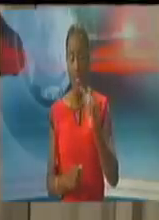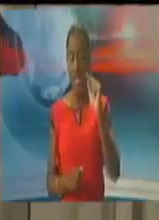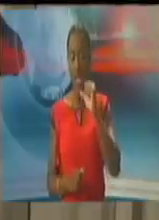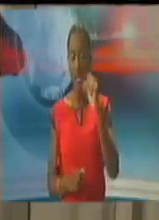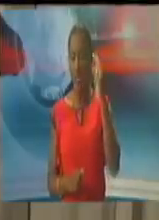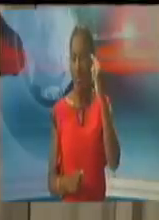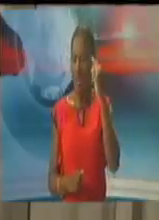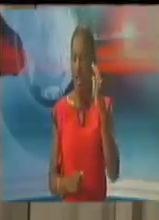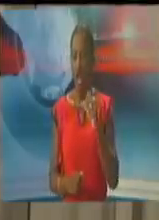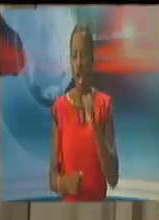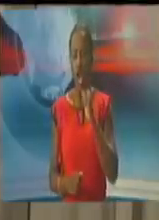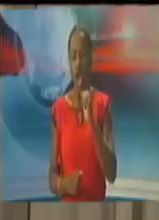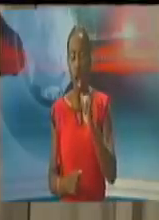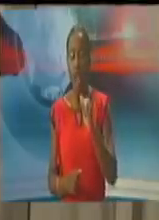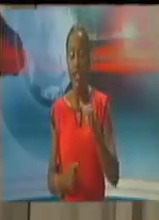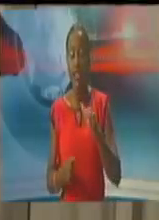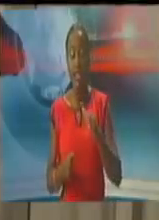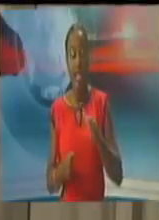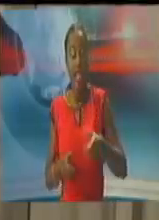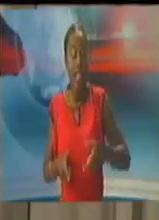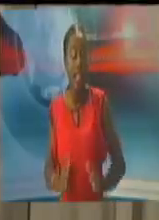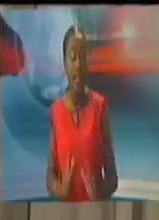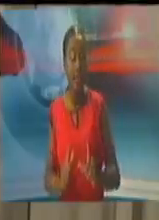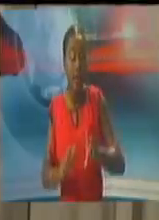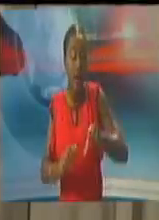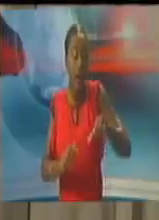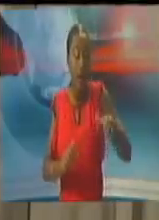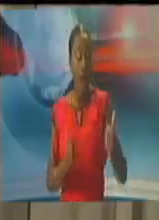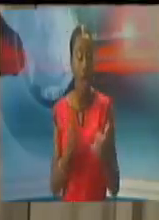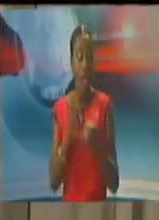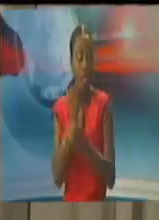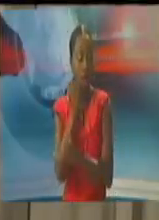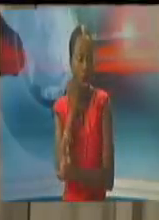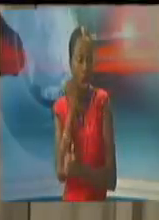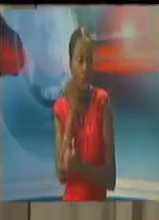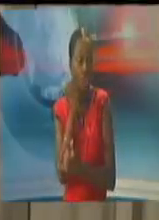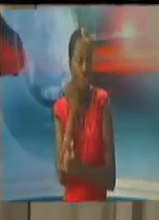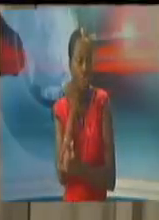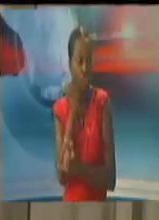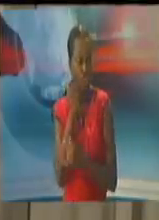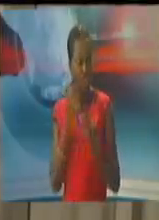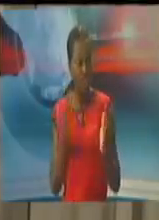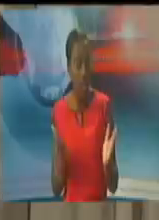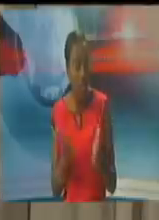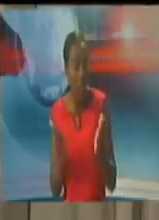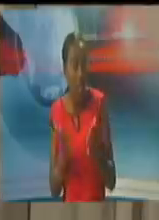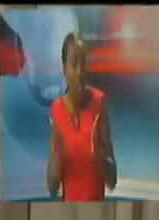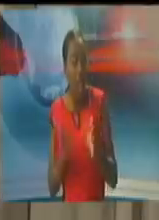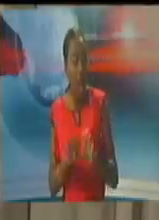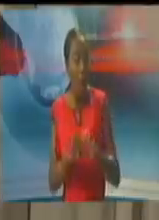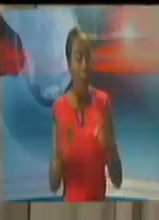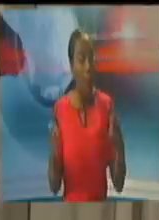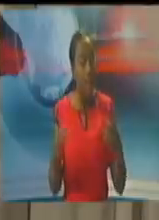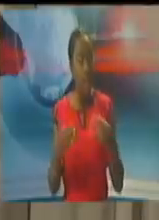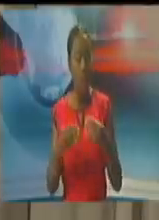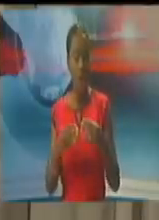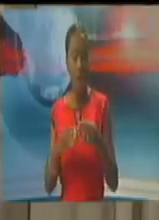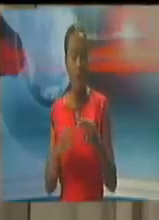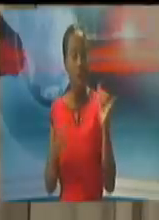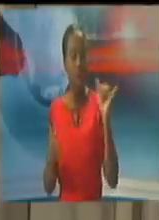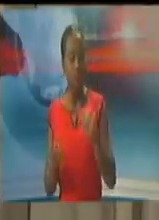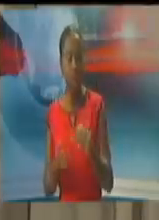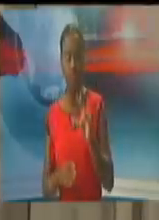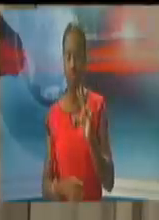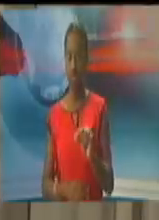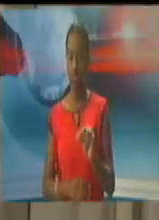allow other countries. We have no disrespect to any other country or their government in particular. What